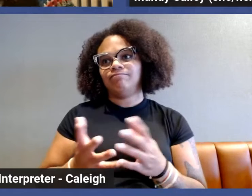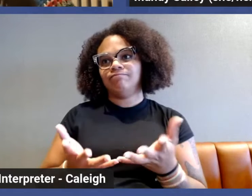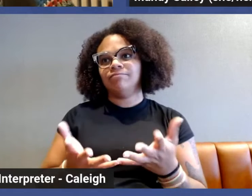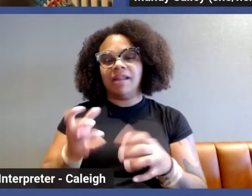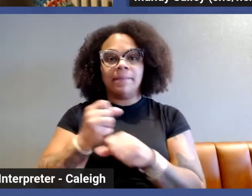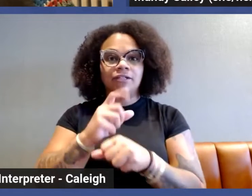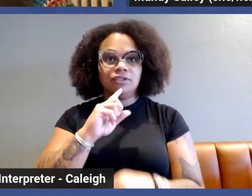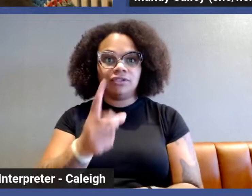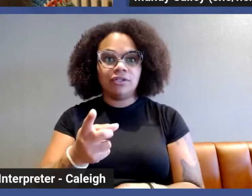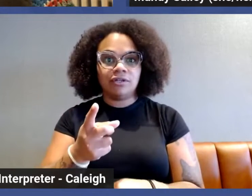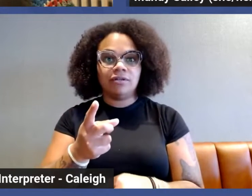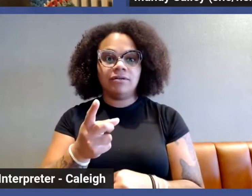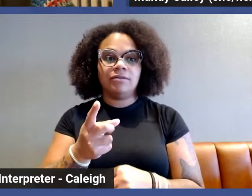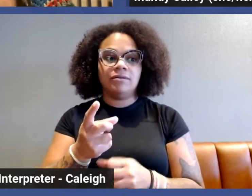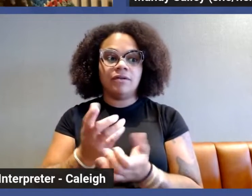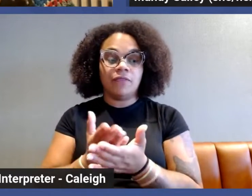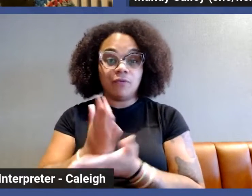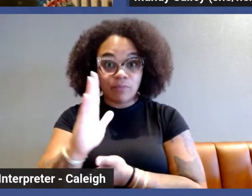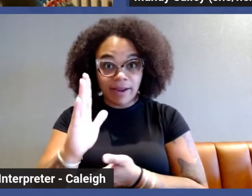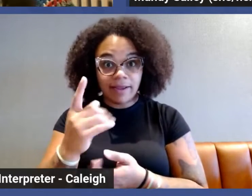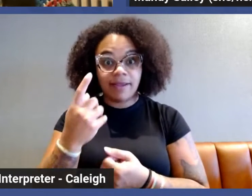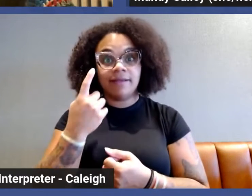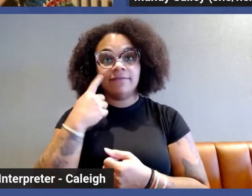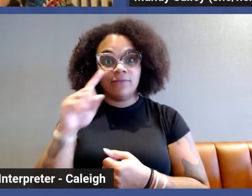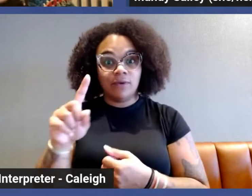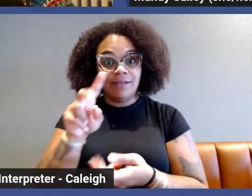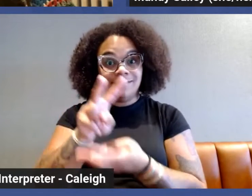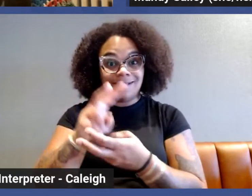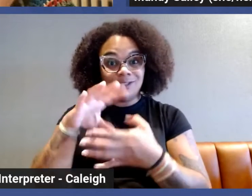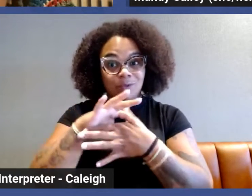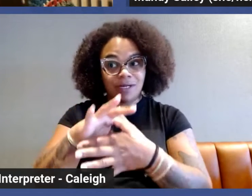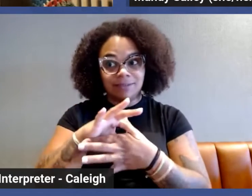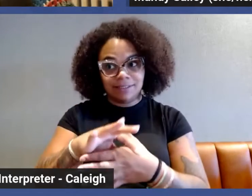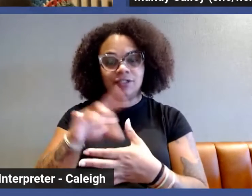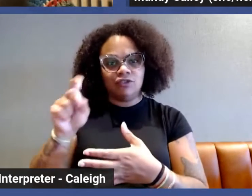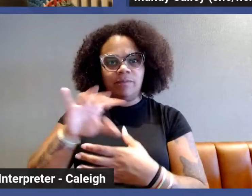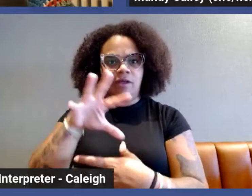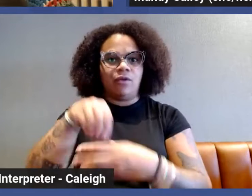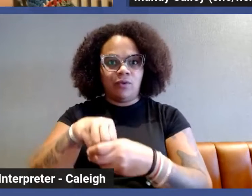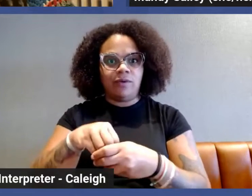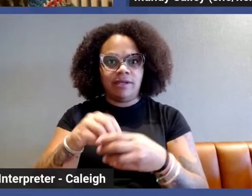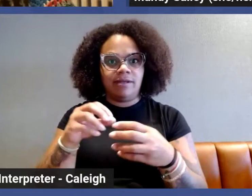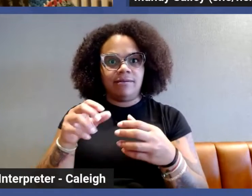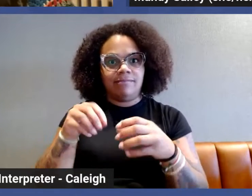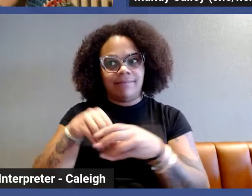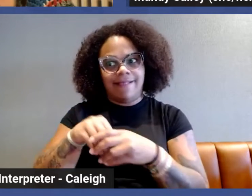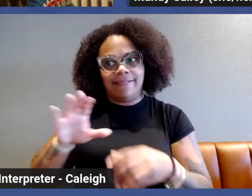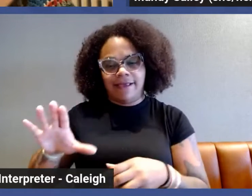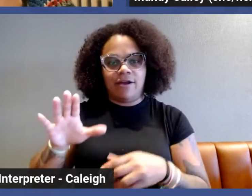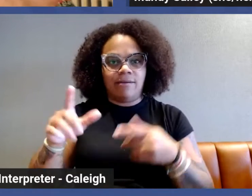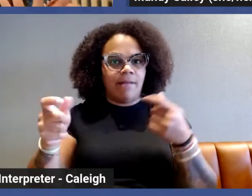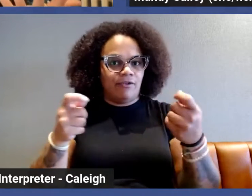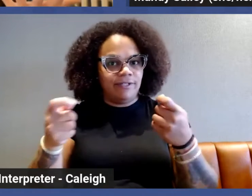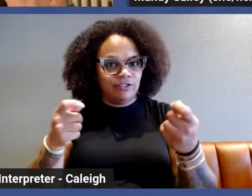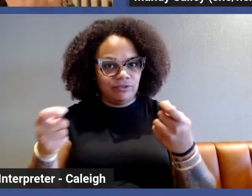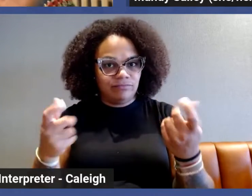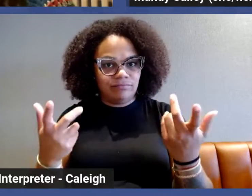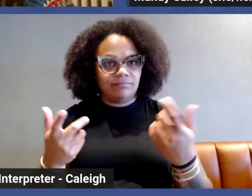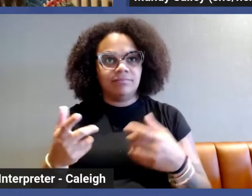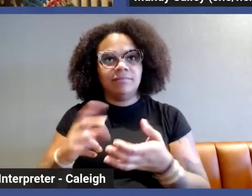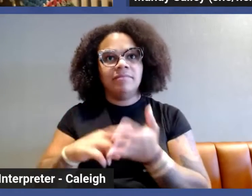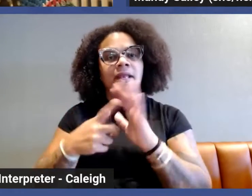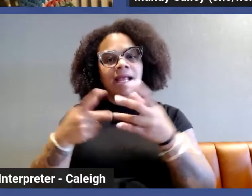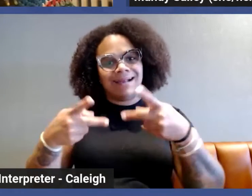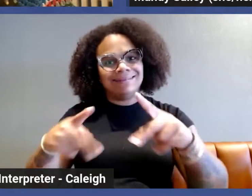ensuring that the right to sexual content be considered as part of moderation, so that, a consent-based